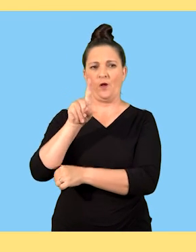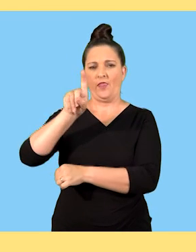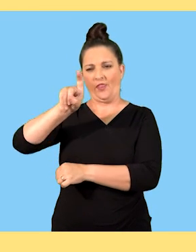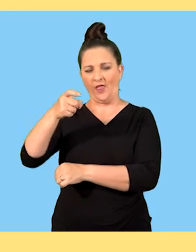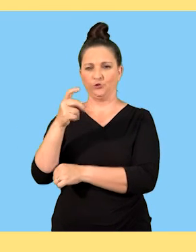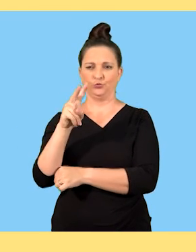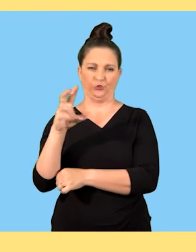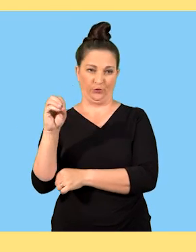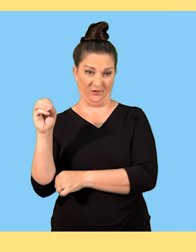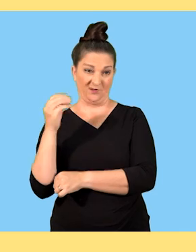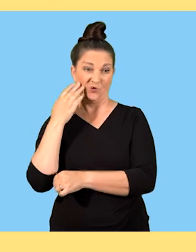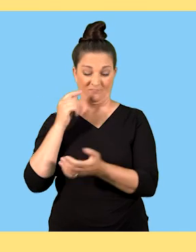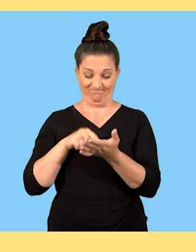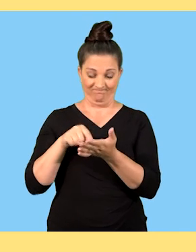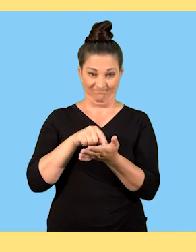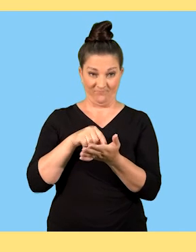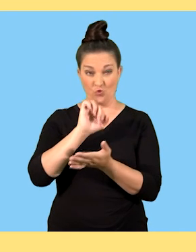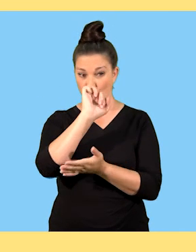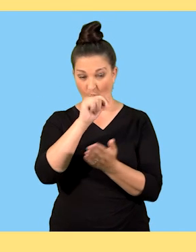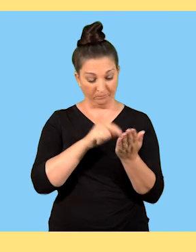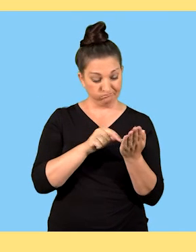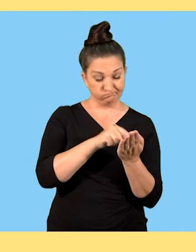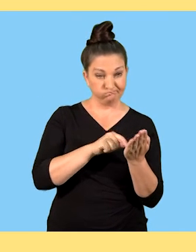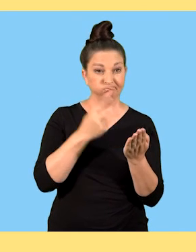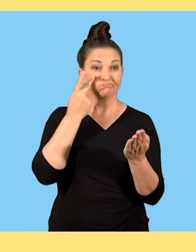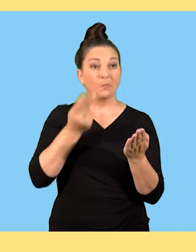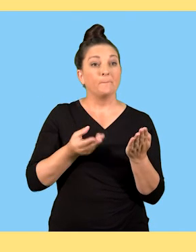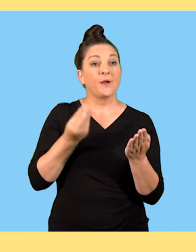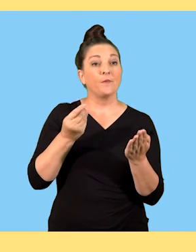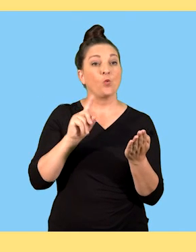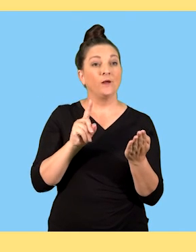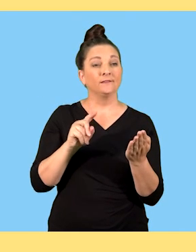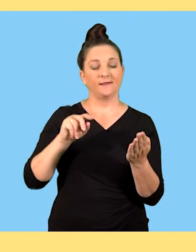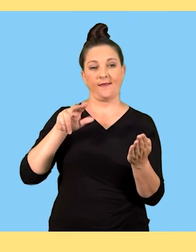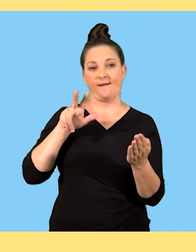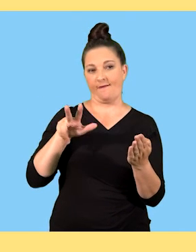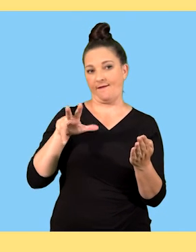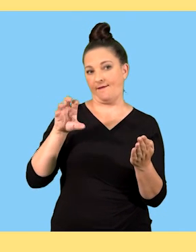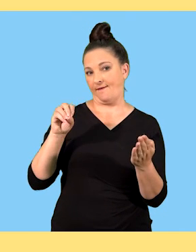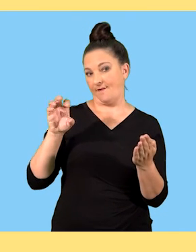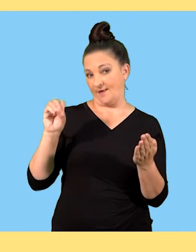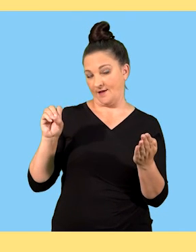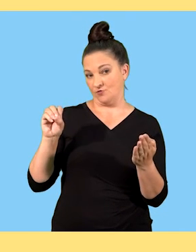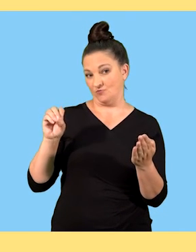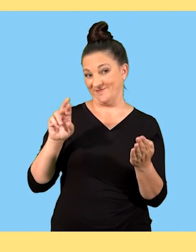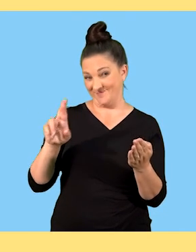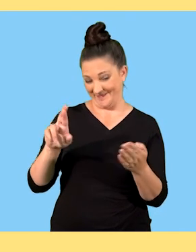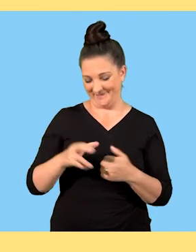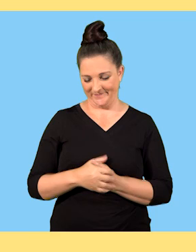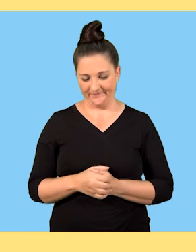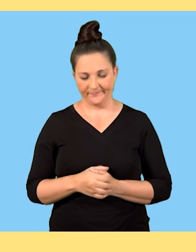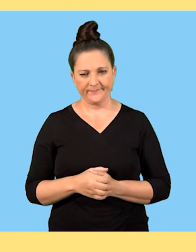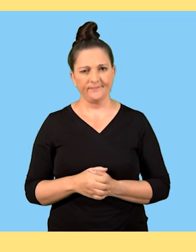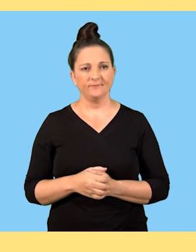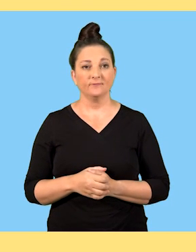1,200. And if you punch that in your calculator, you will get 800 rands. So